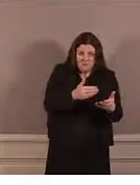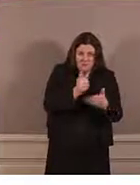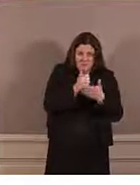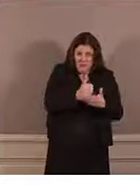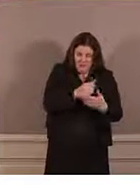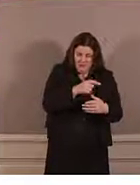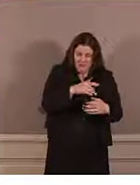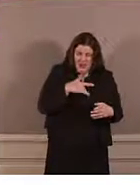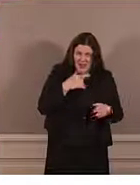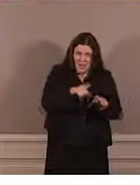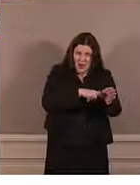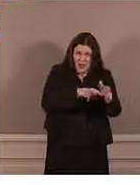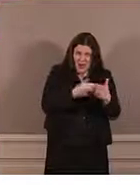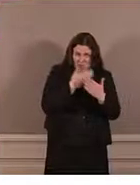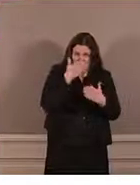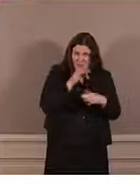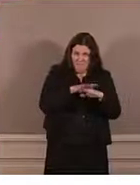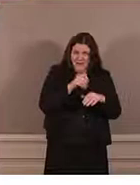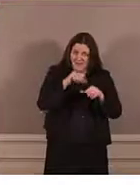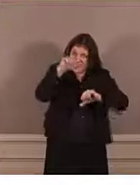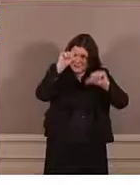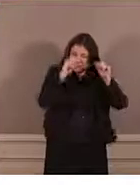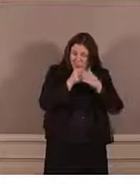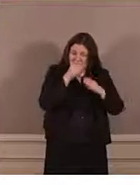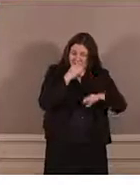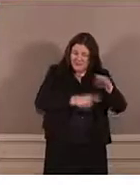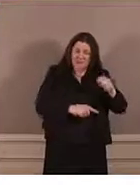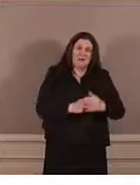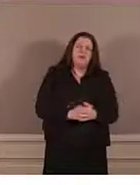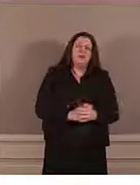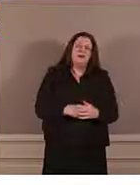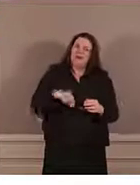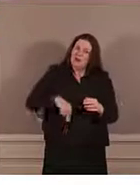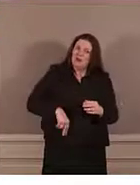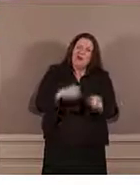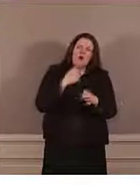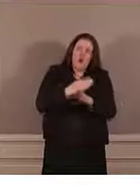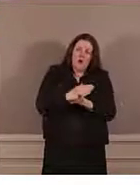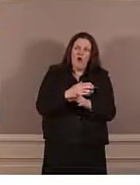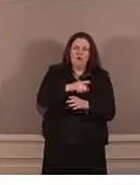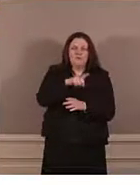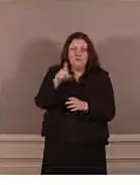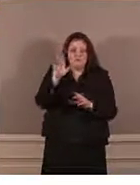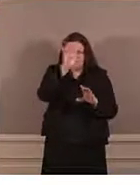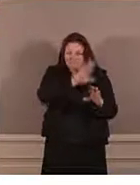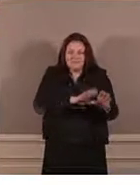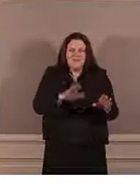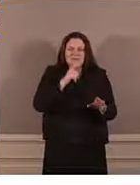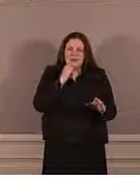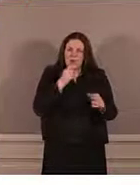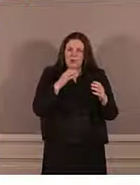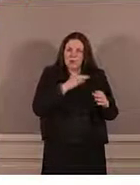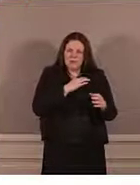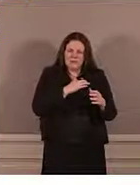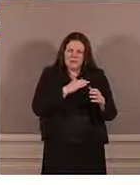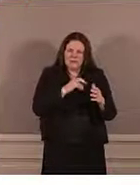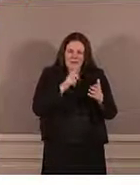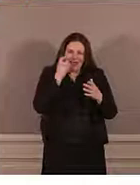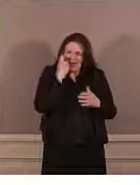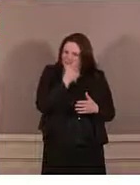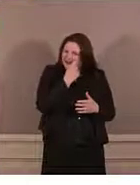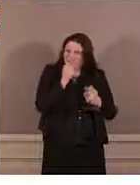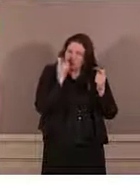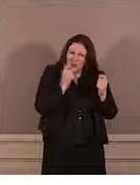learning of adults with disabilities. Almost all sites provided us with good evidence of training plans and different sorts of